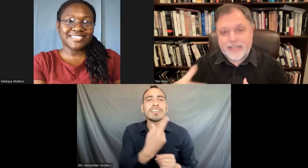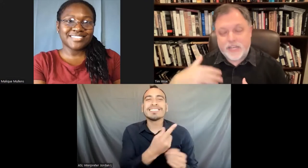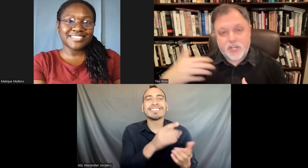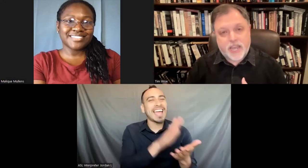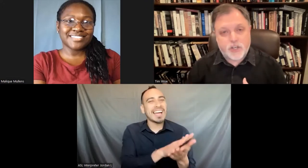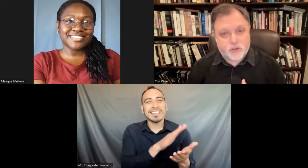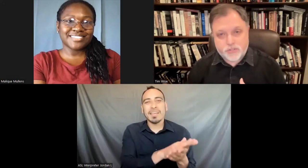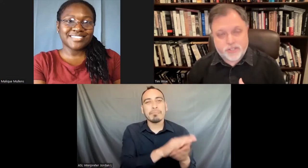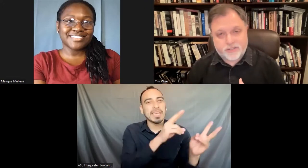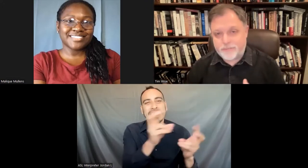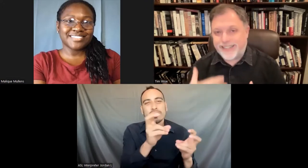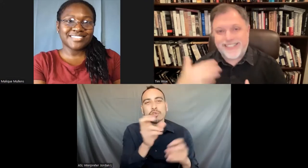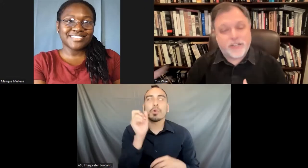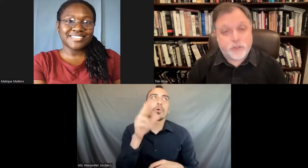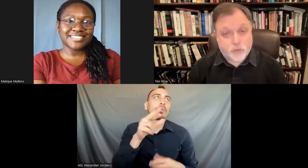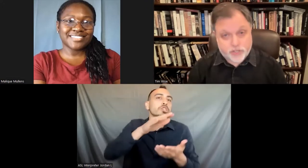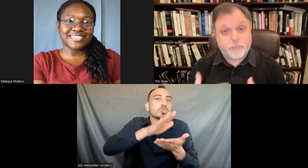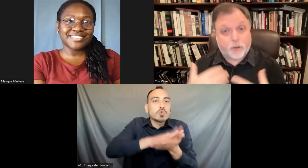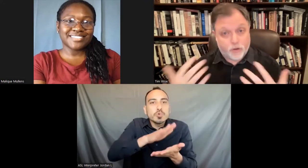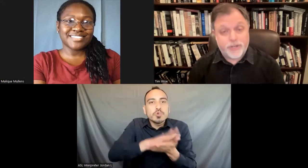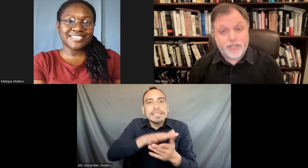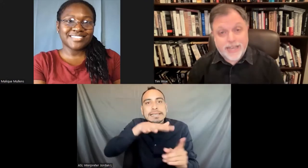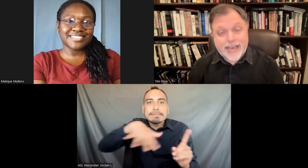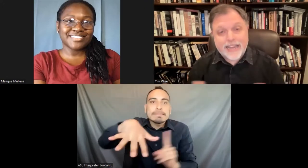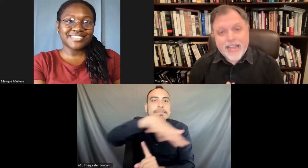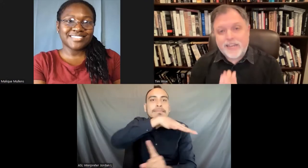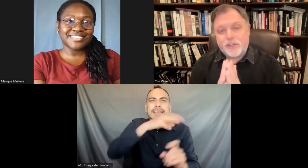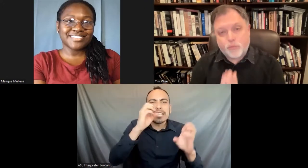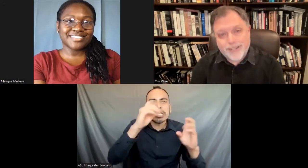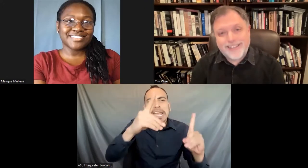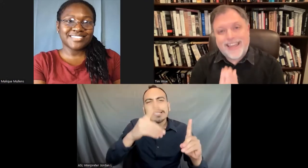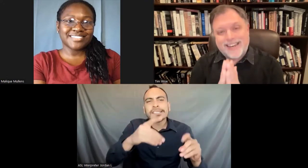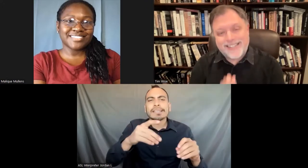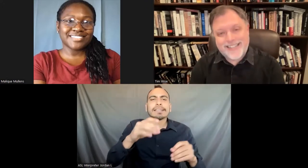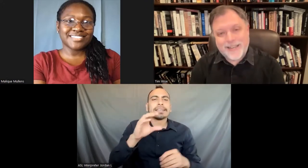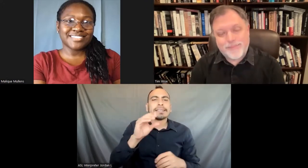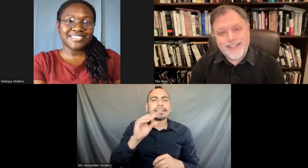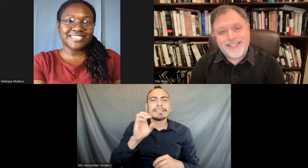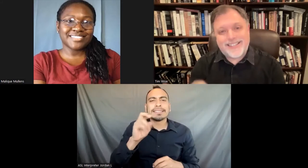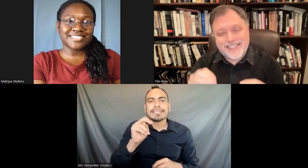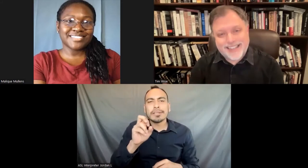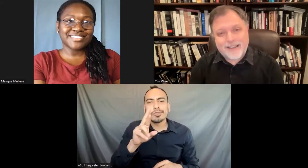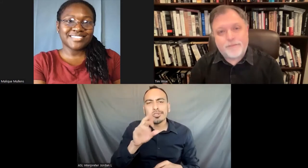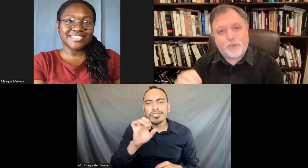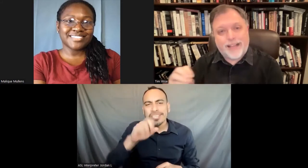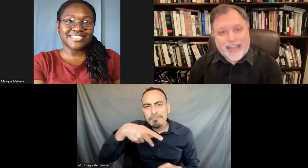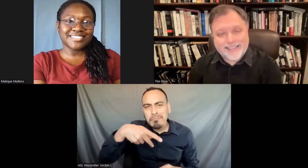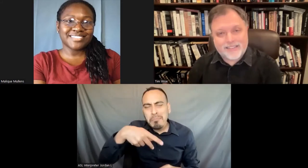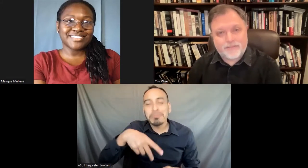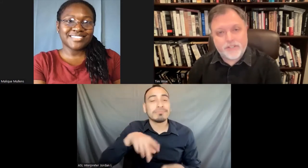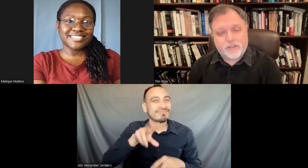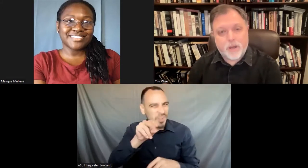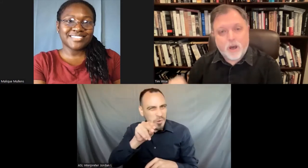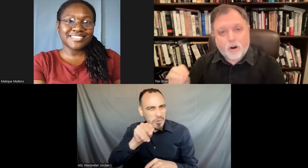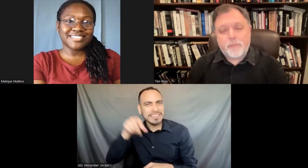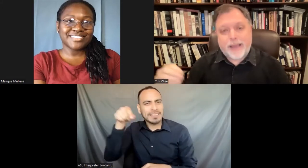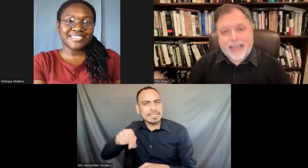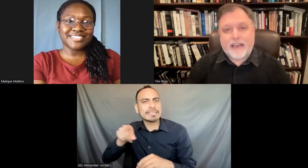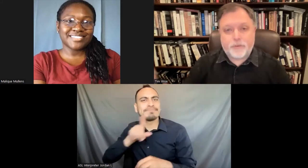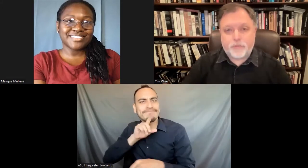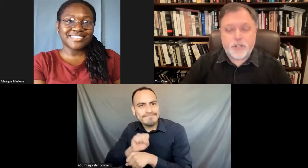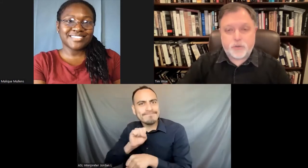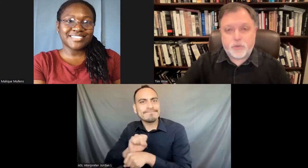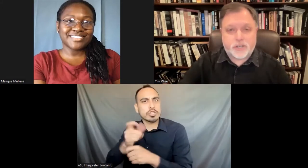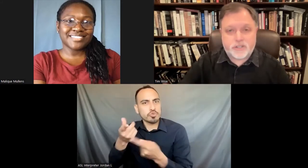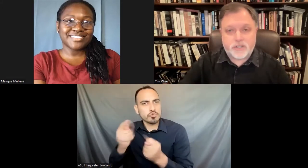schooling and the educational system and censorship, although it is that. It is really an attempt to stifle activism on